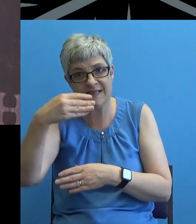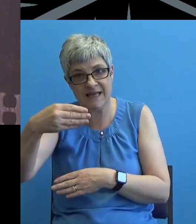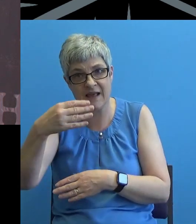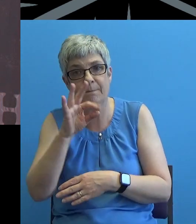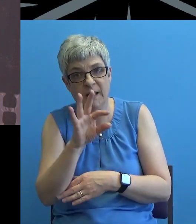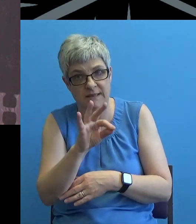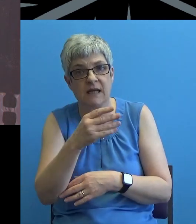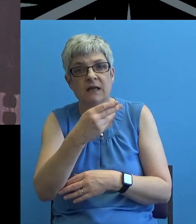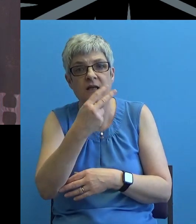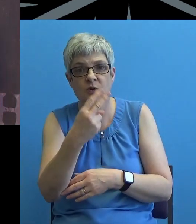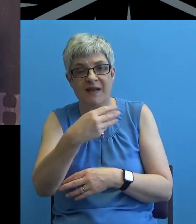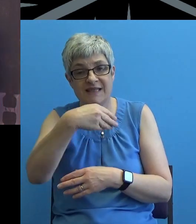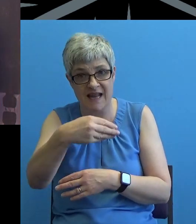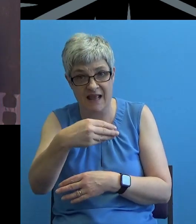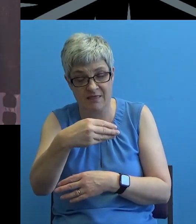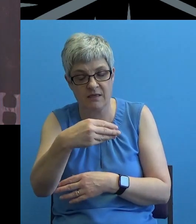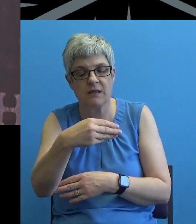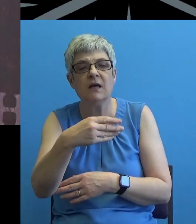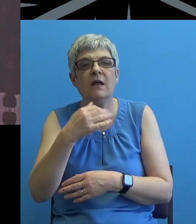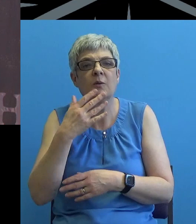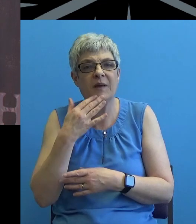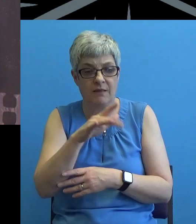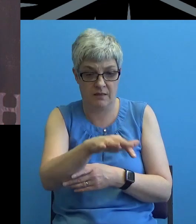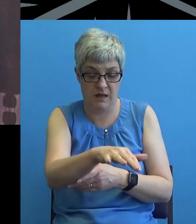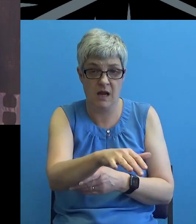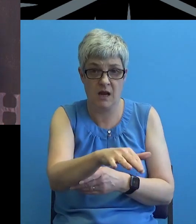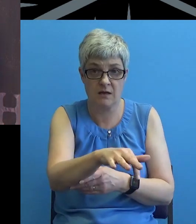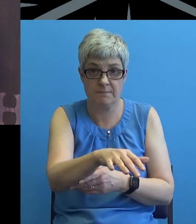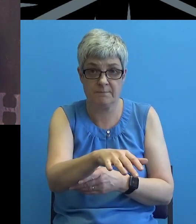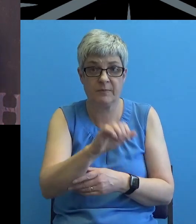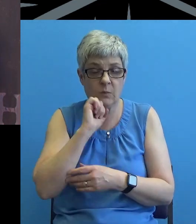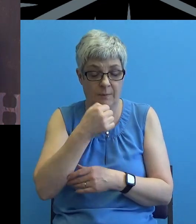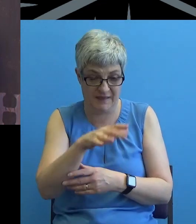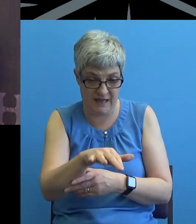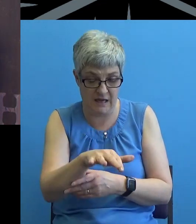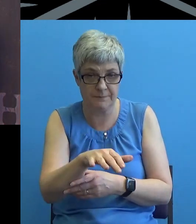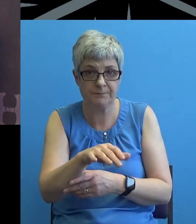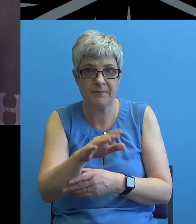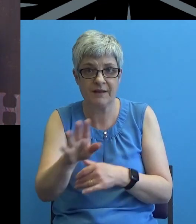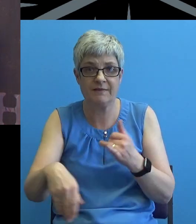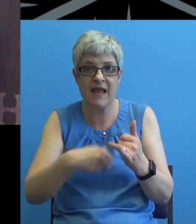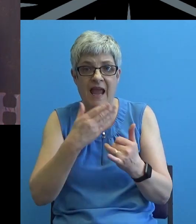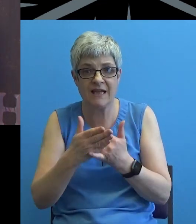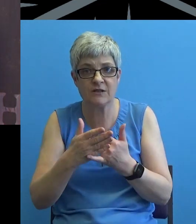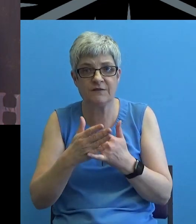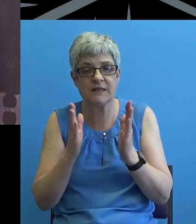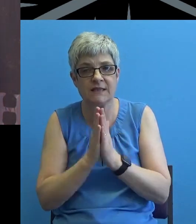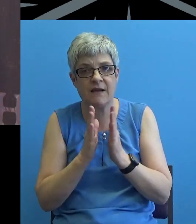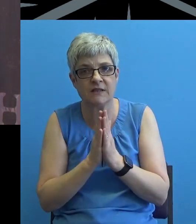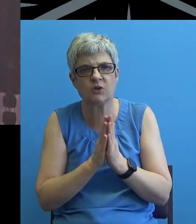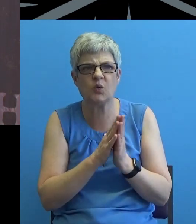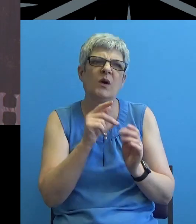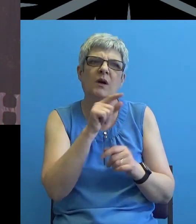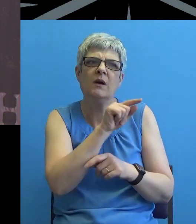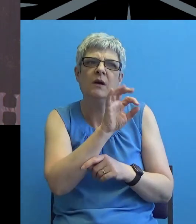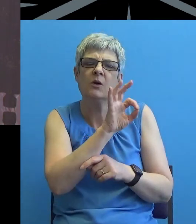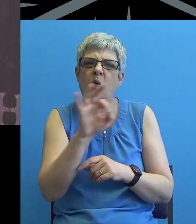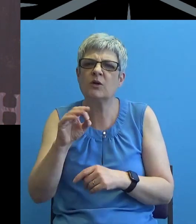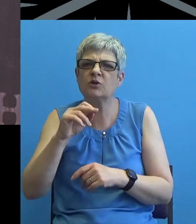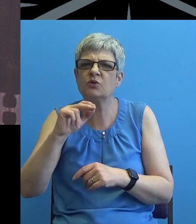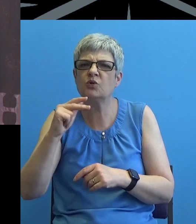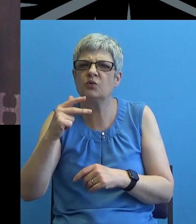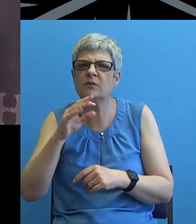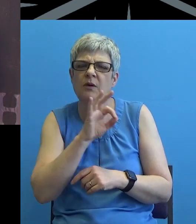29th, Monday the 29th, I'll be there after the Holy Week service, so from about 7:45 to